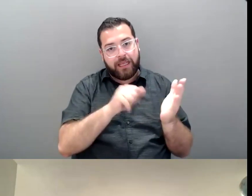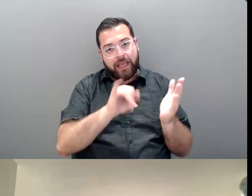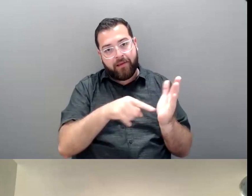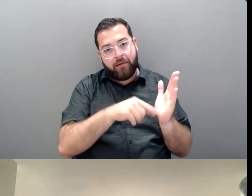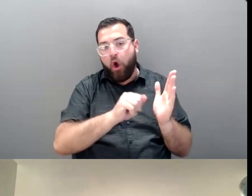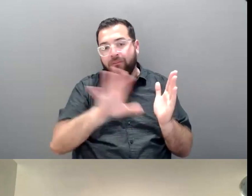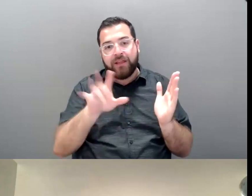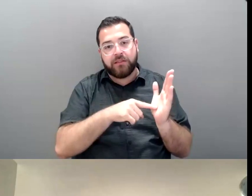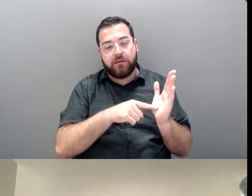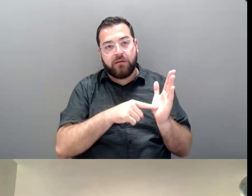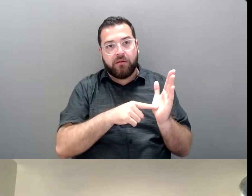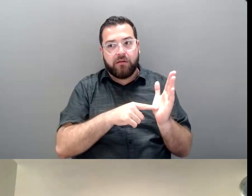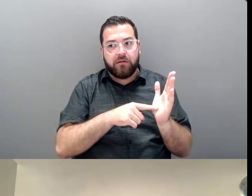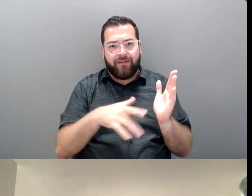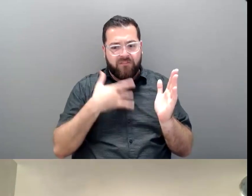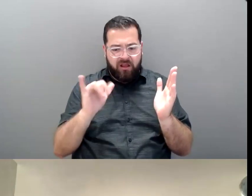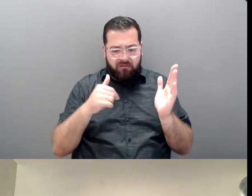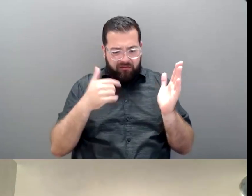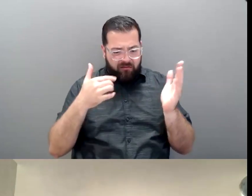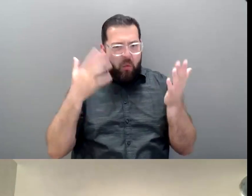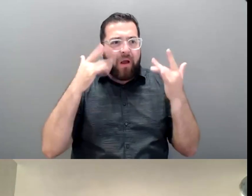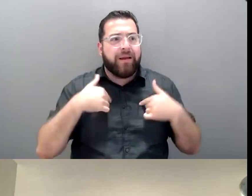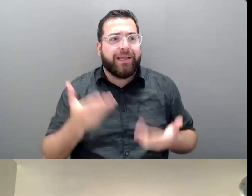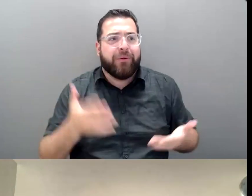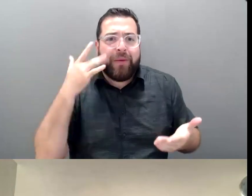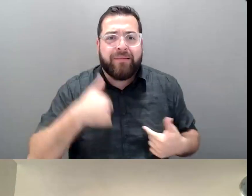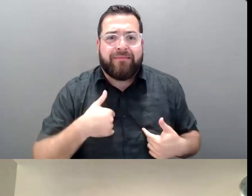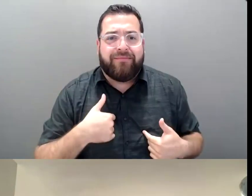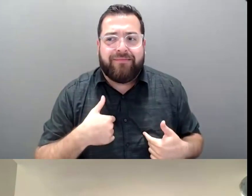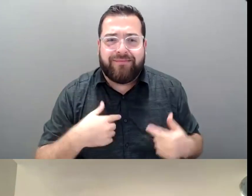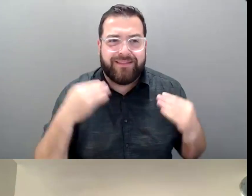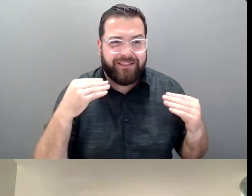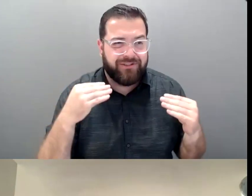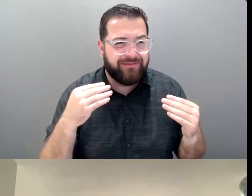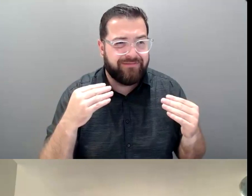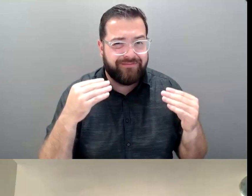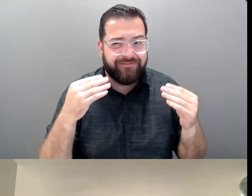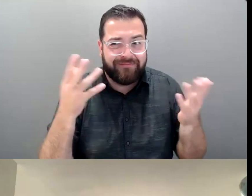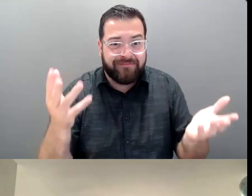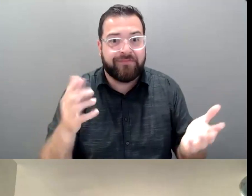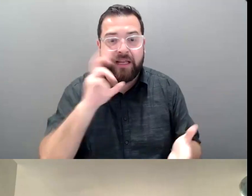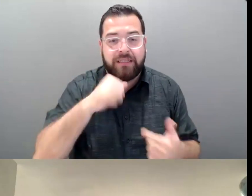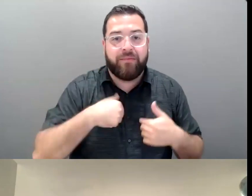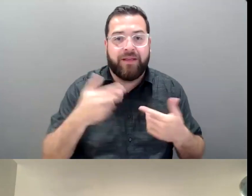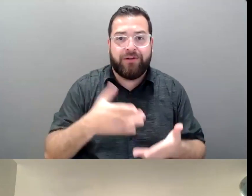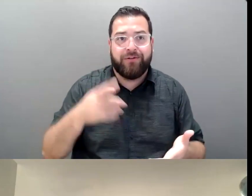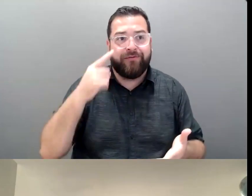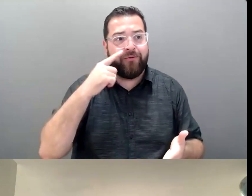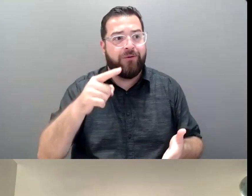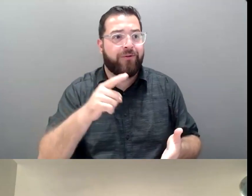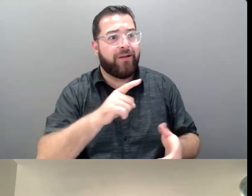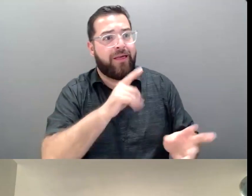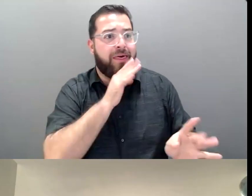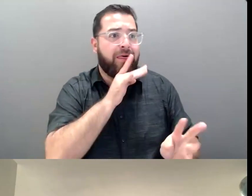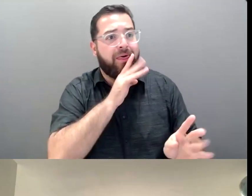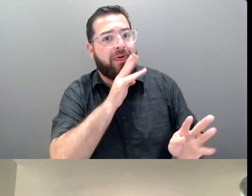just feel like, what am I even doing here? And so I feel like I guess I'm just here to like have a voice. I don't know what else to do